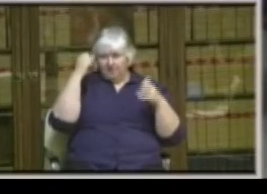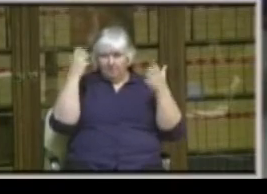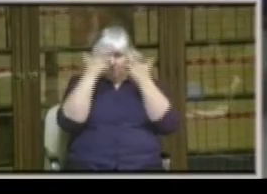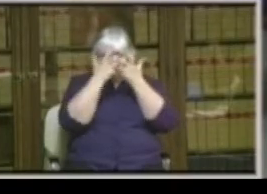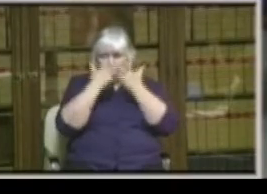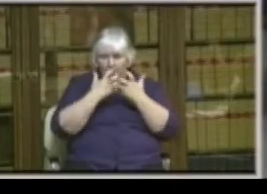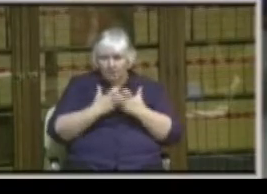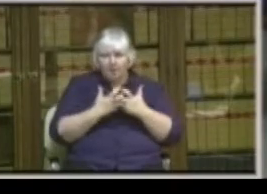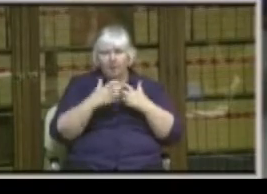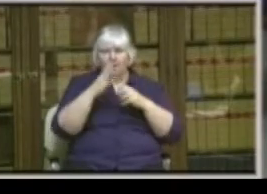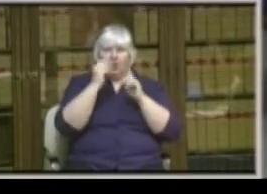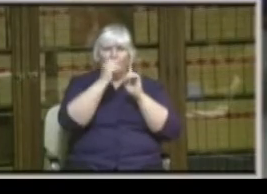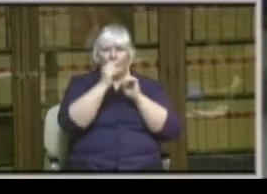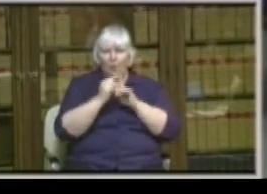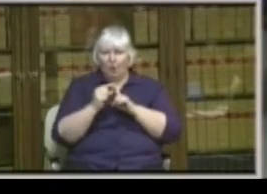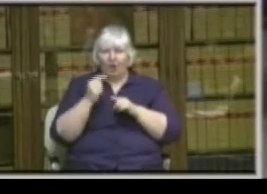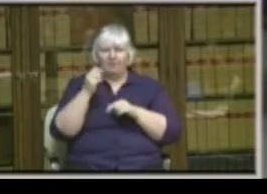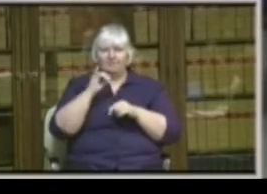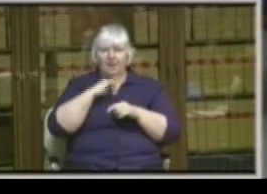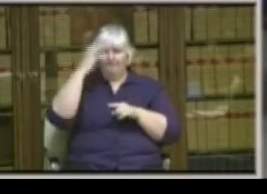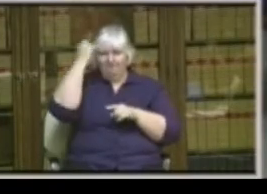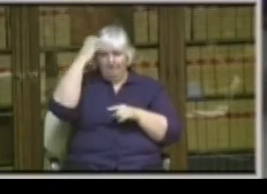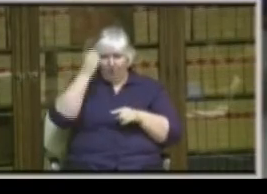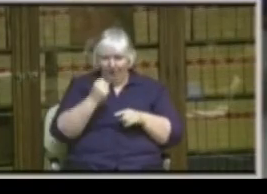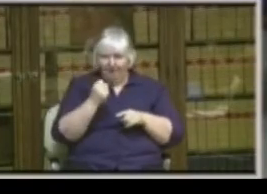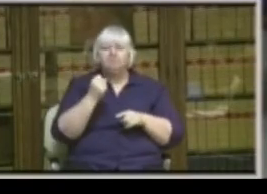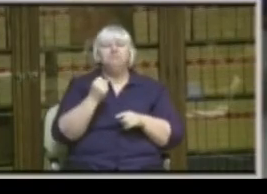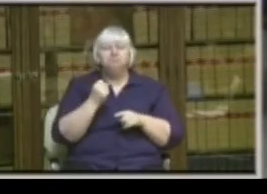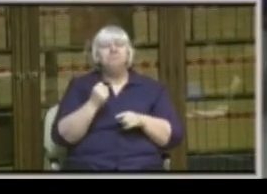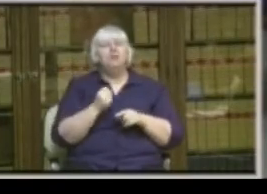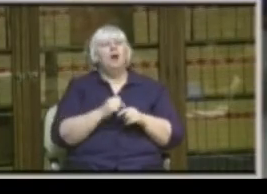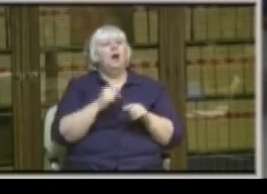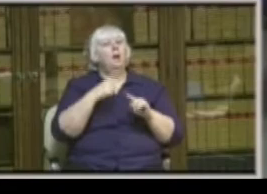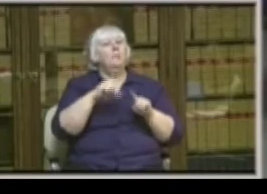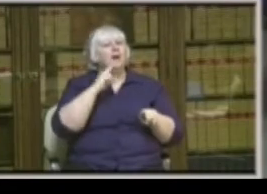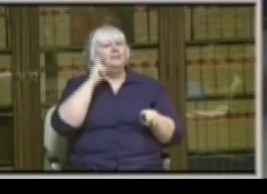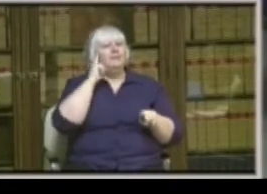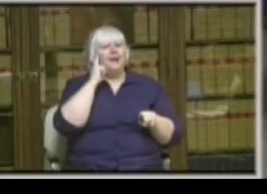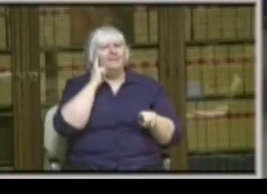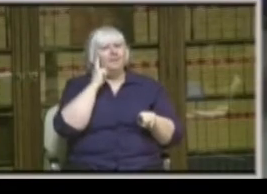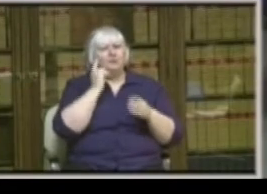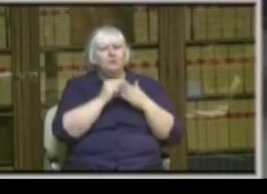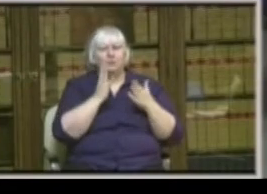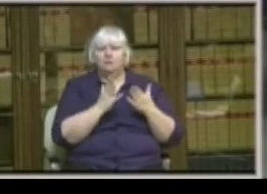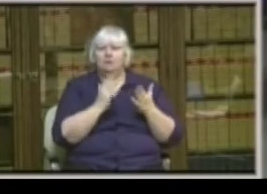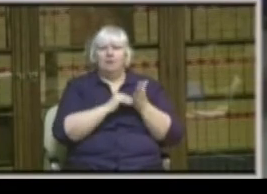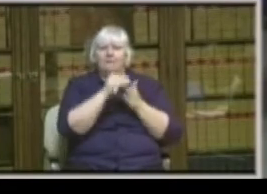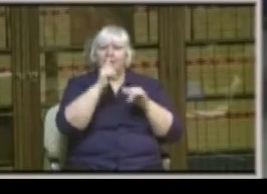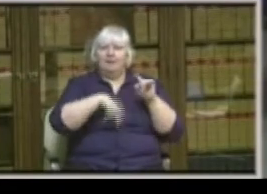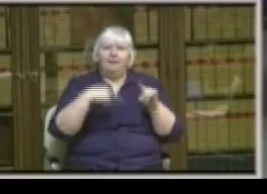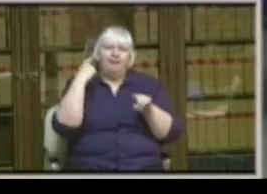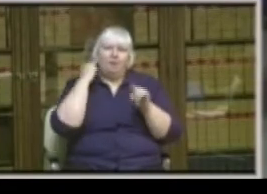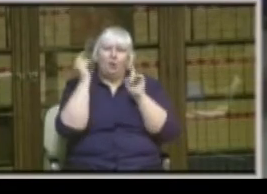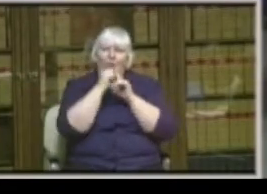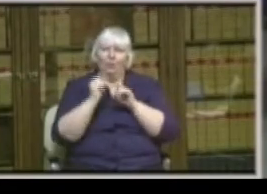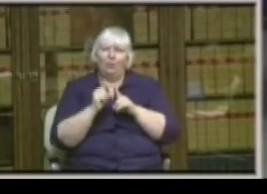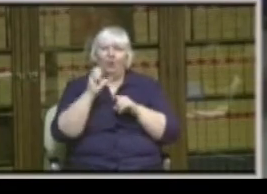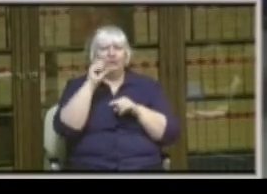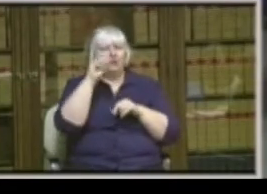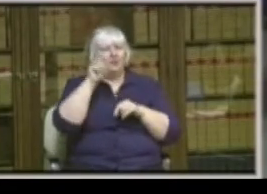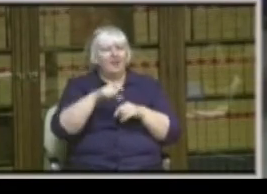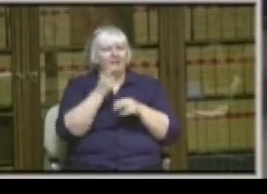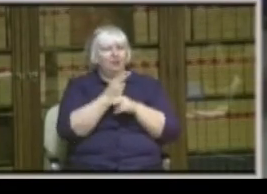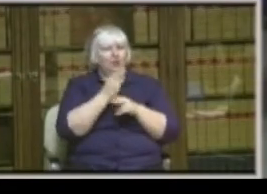that I was using. Whereas a student who's deaf, it's they can't hear the words, they can't sound them out. So they have the other tools such